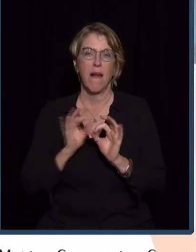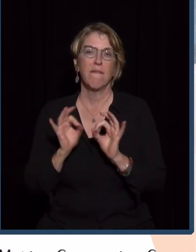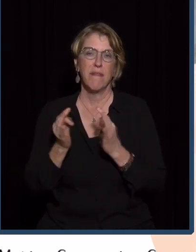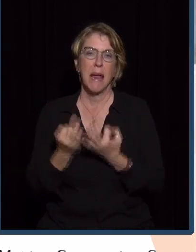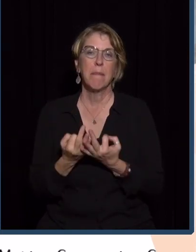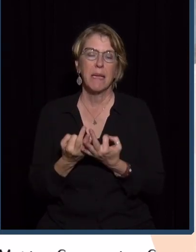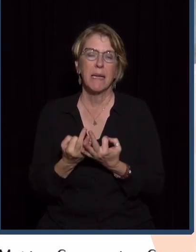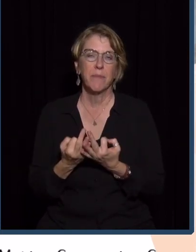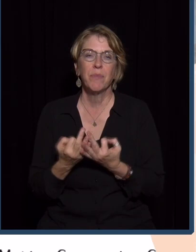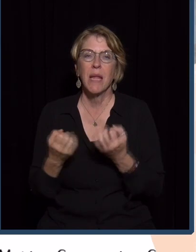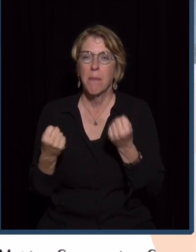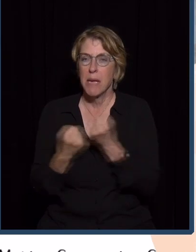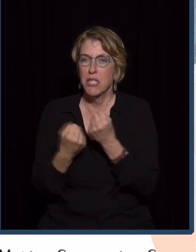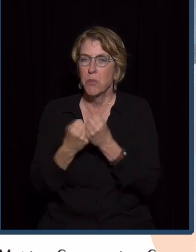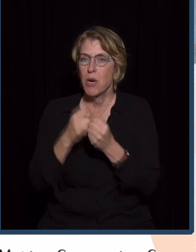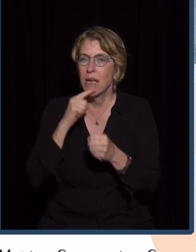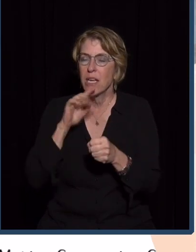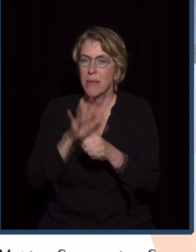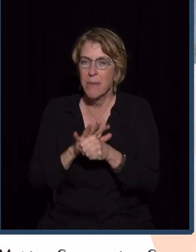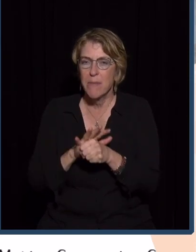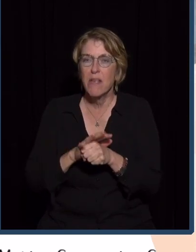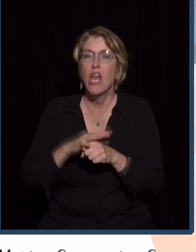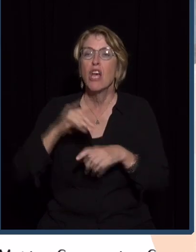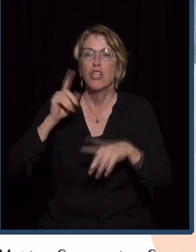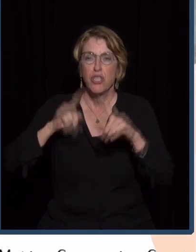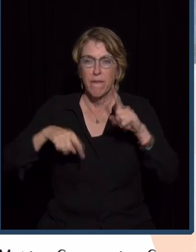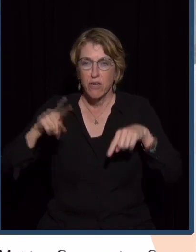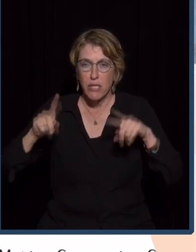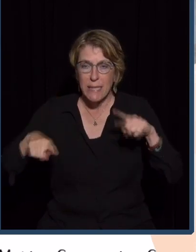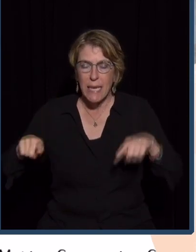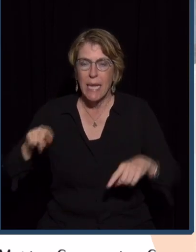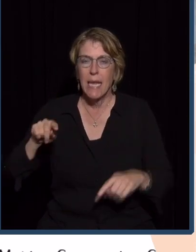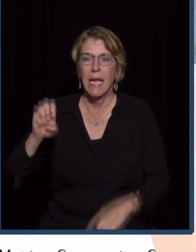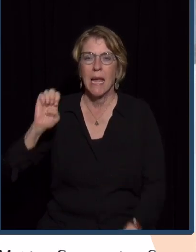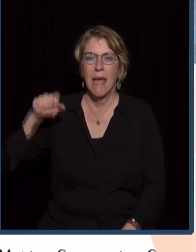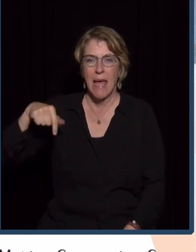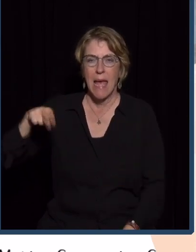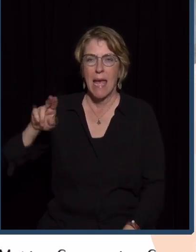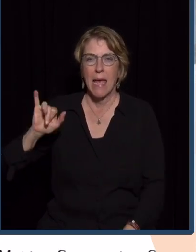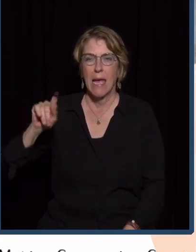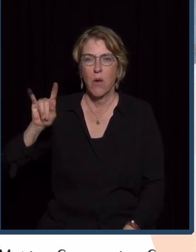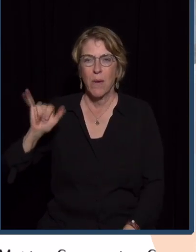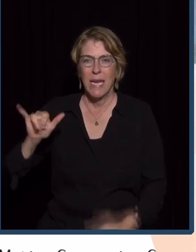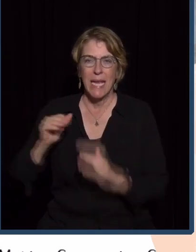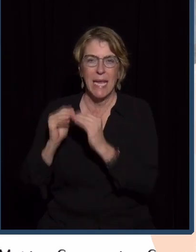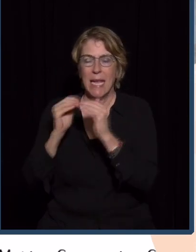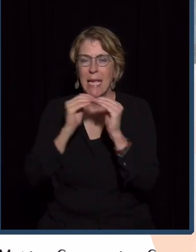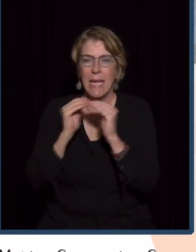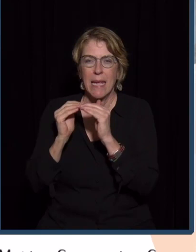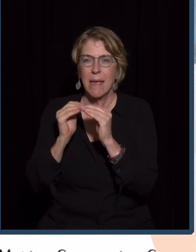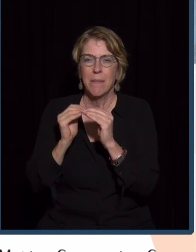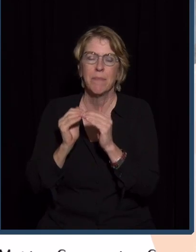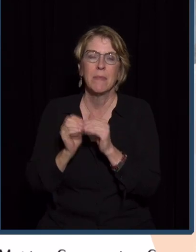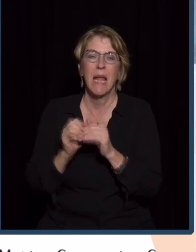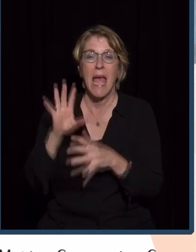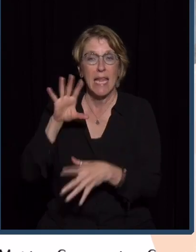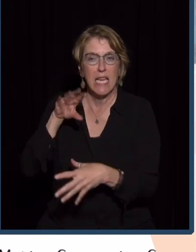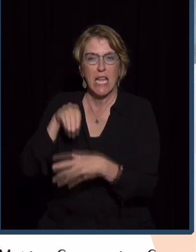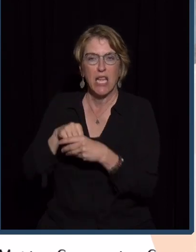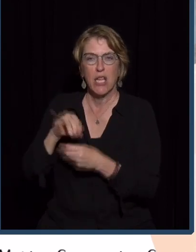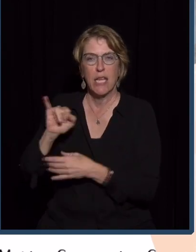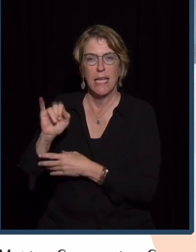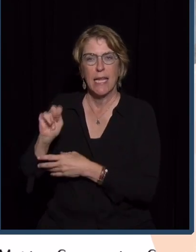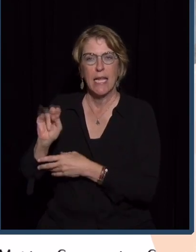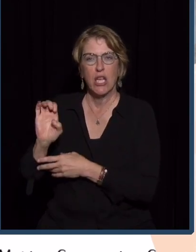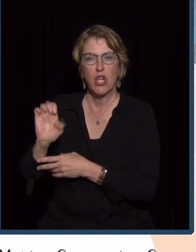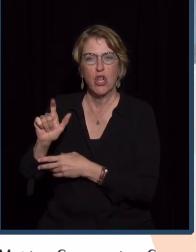By supporting our commitment to diversity, equity, and inclusion, you will have a direct impact on our customers, their families, and our